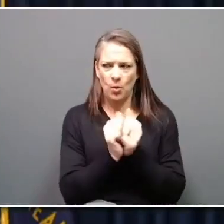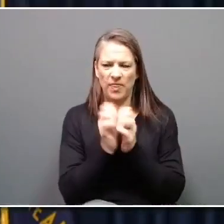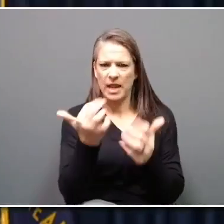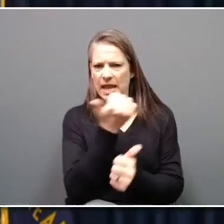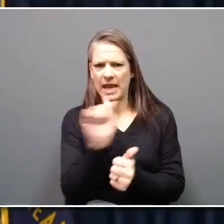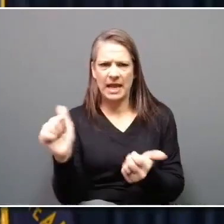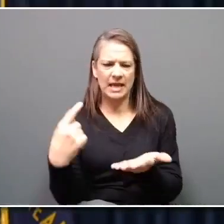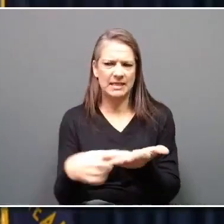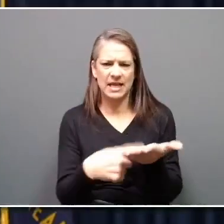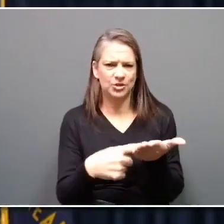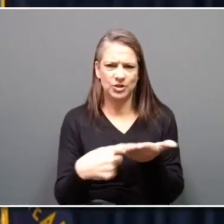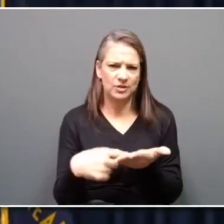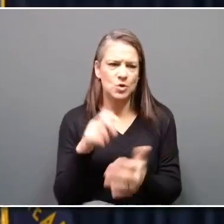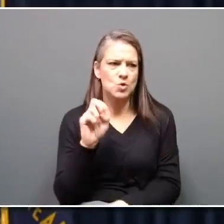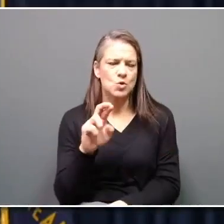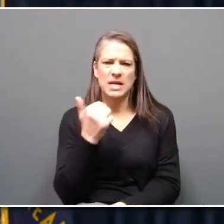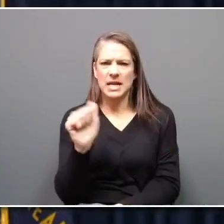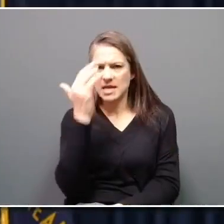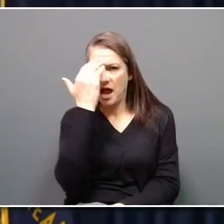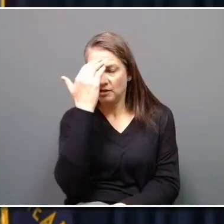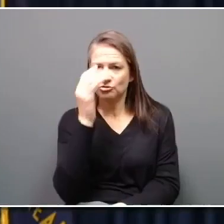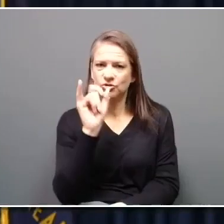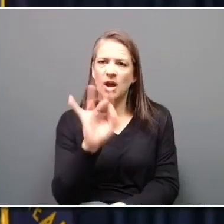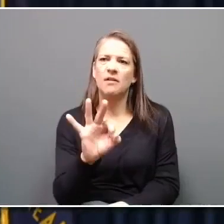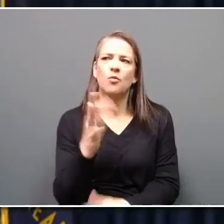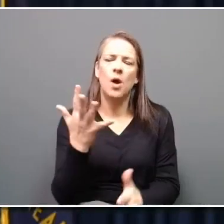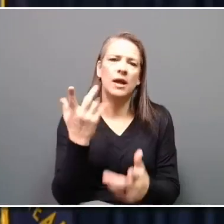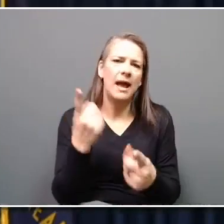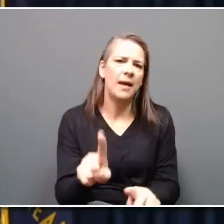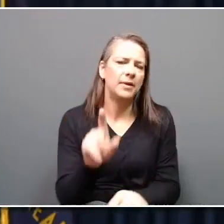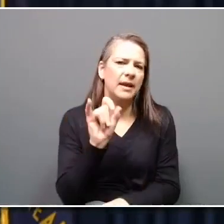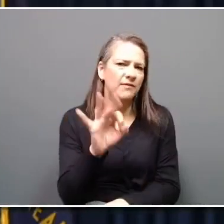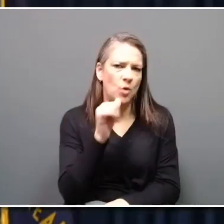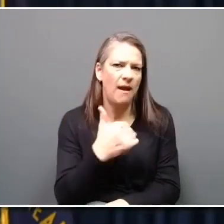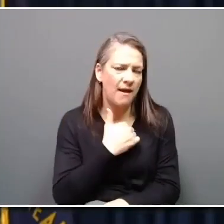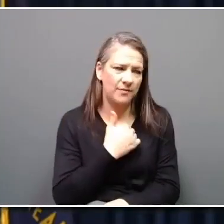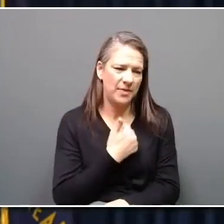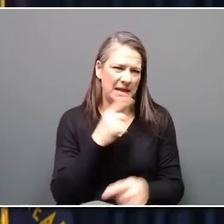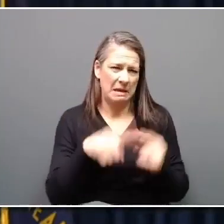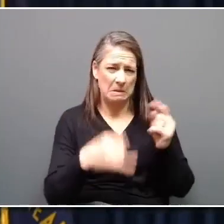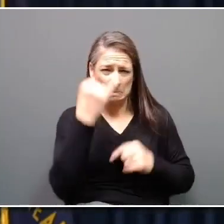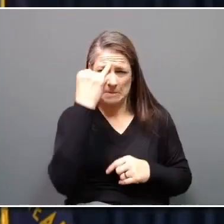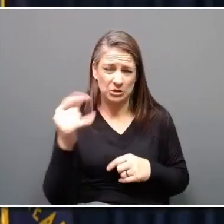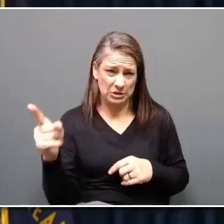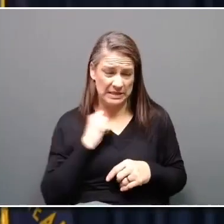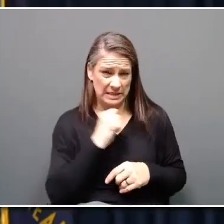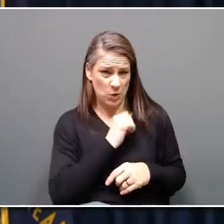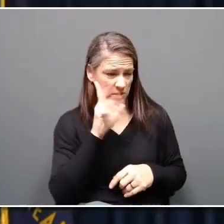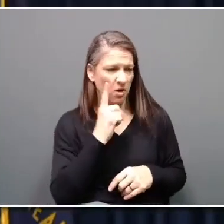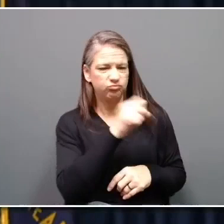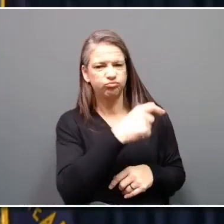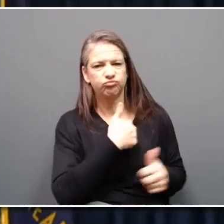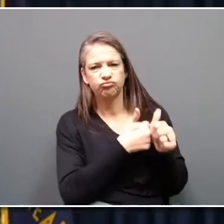conversation or knowledge of the ramifications and repercussions. I can't imagine the Senate's going to say, we're going to go along with this